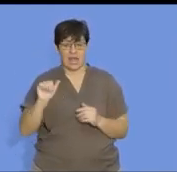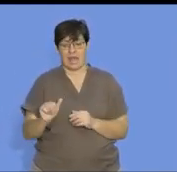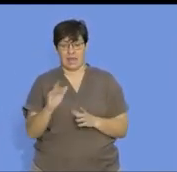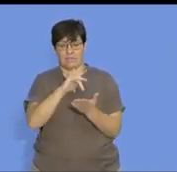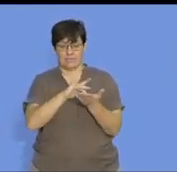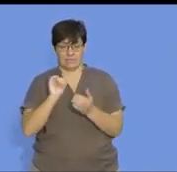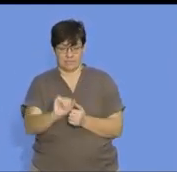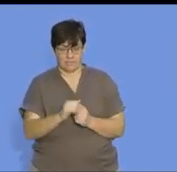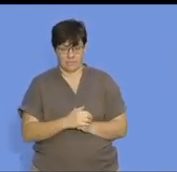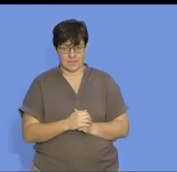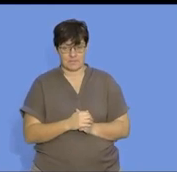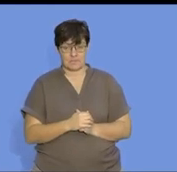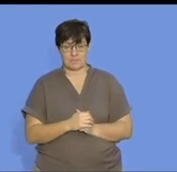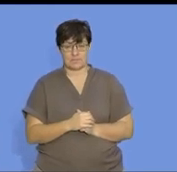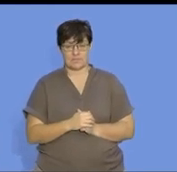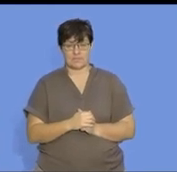So 0.5